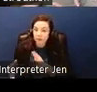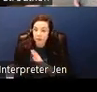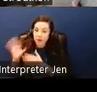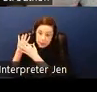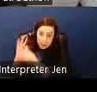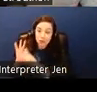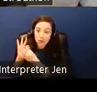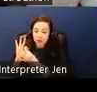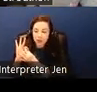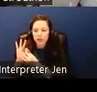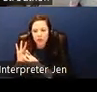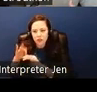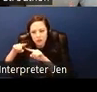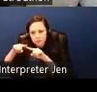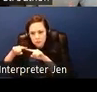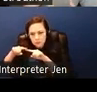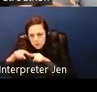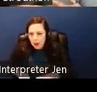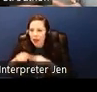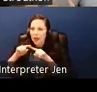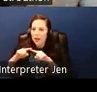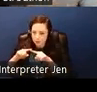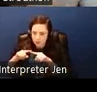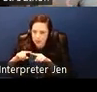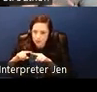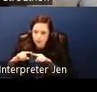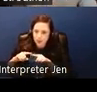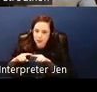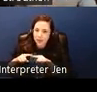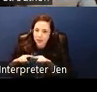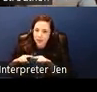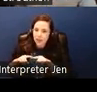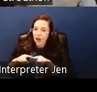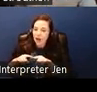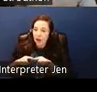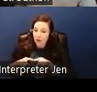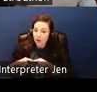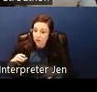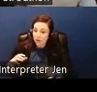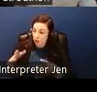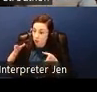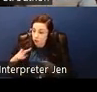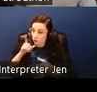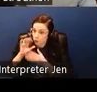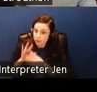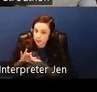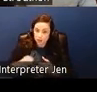the availability of attuned, non-stressed, and emotionally reliable caretakers,